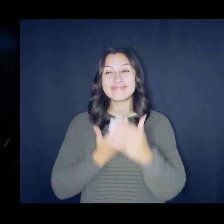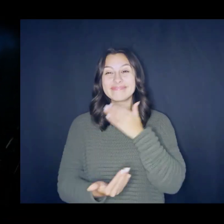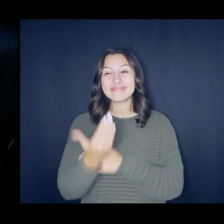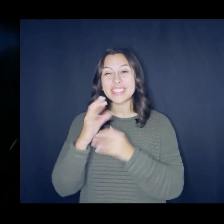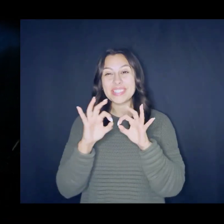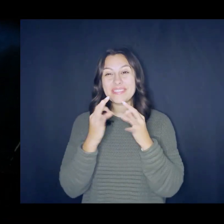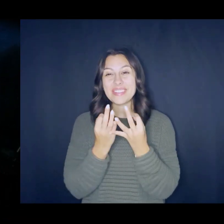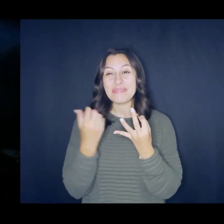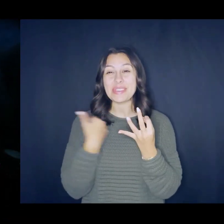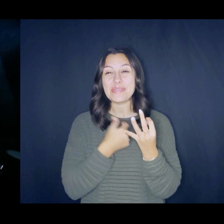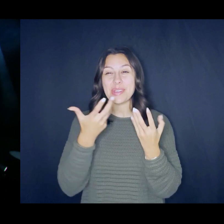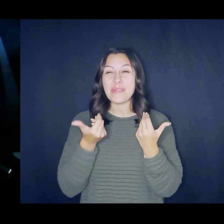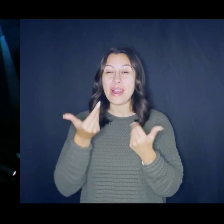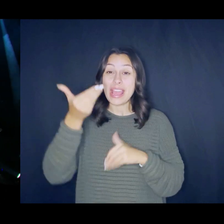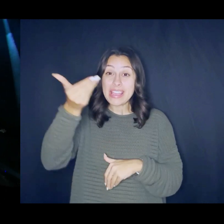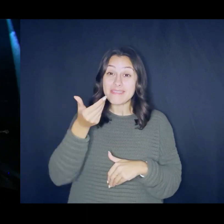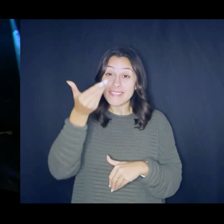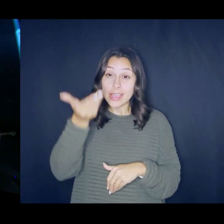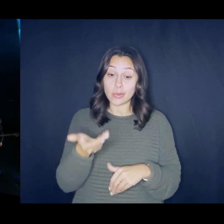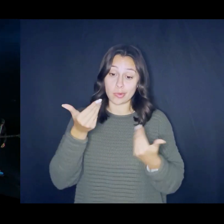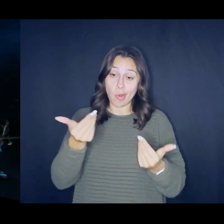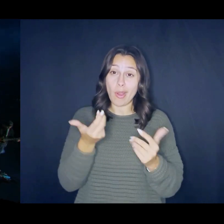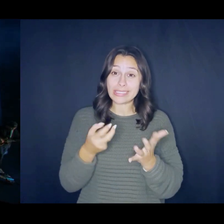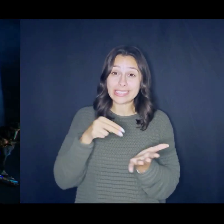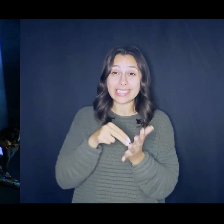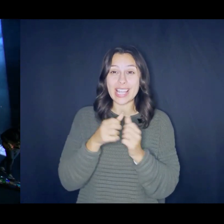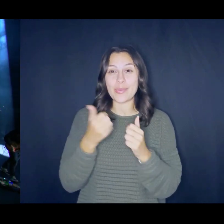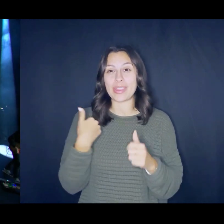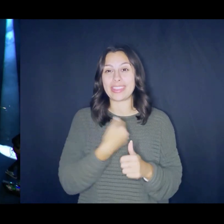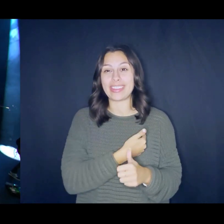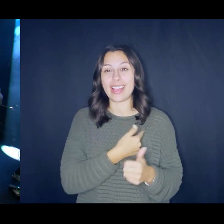Good morning, family. We want to invite you to stand with us in worship.